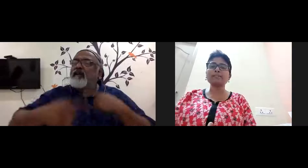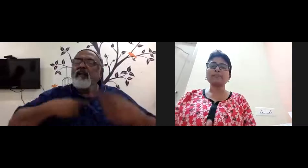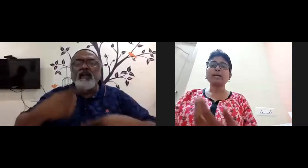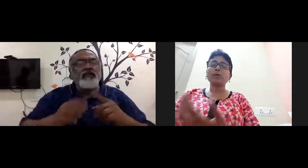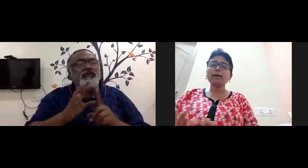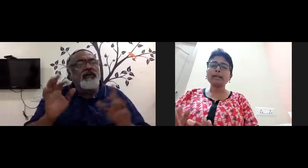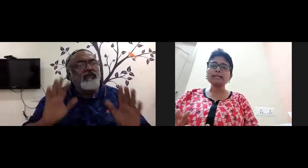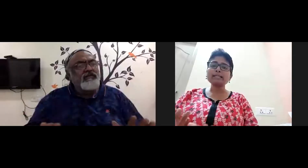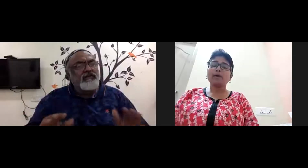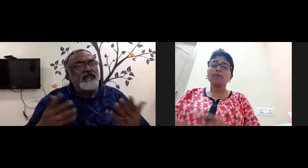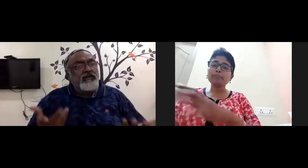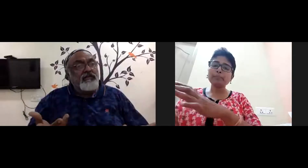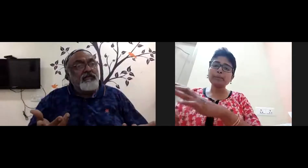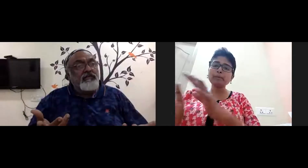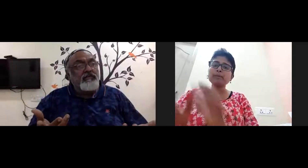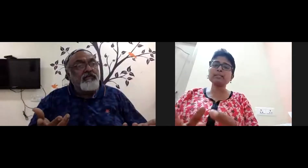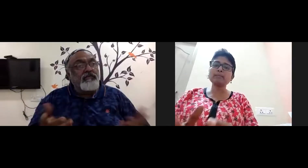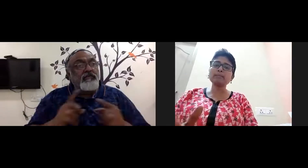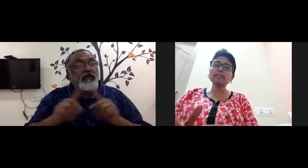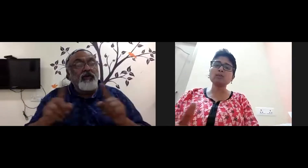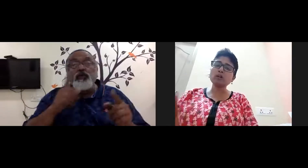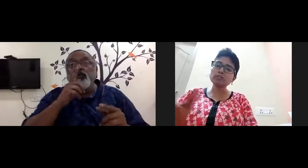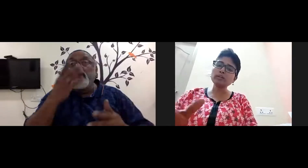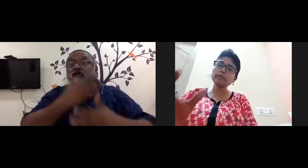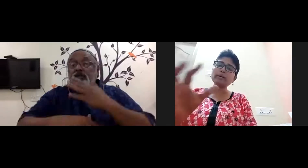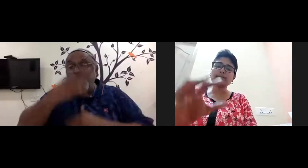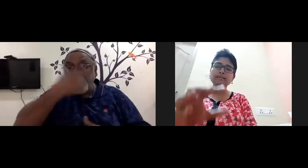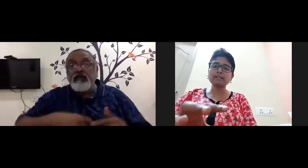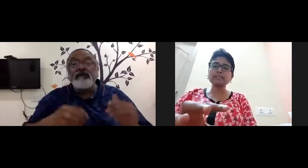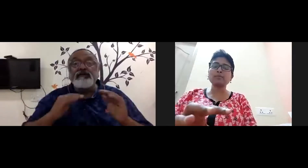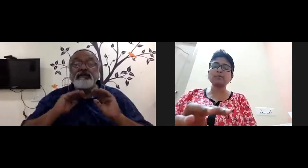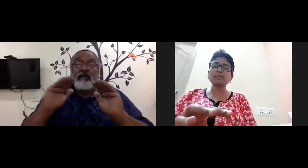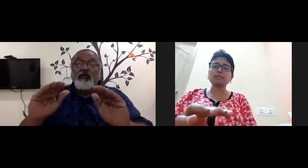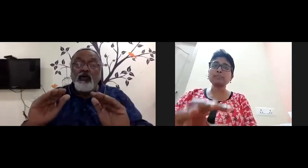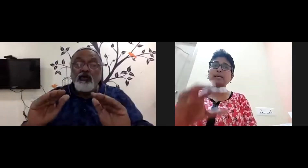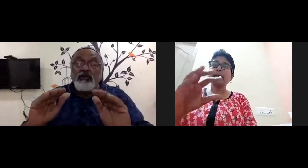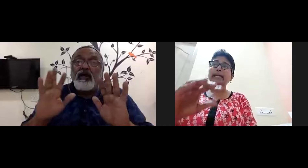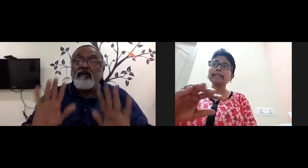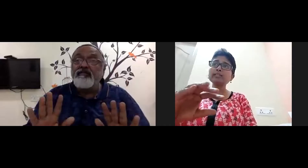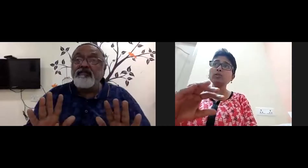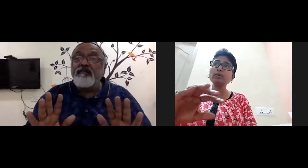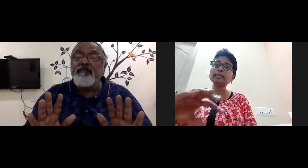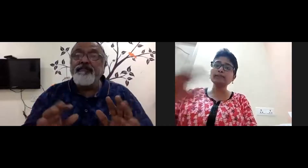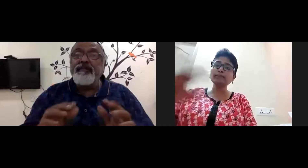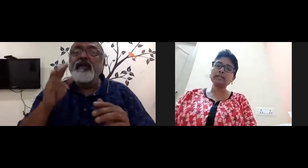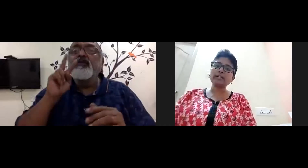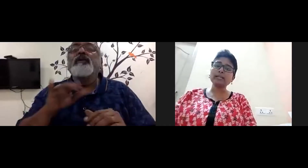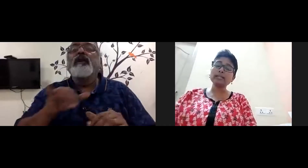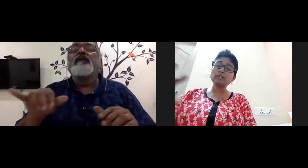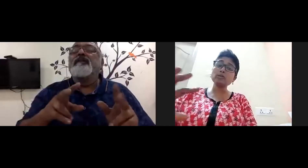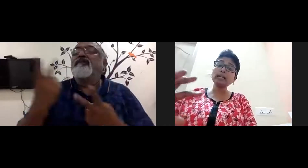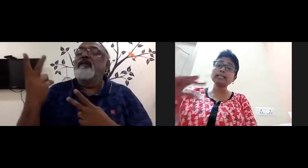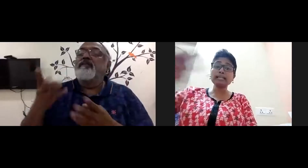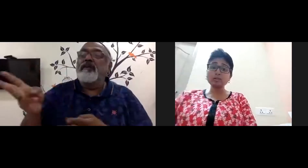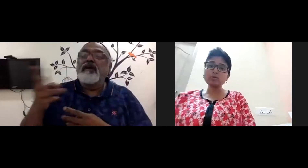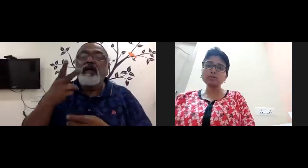basis. Whereas when people with disabilities also require certain support systems, it is looked at differently. It is